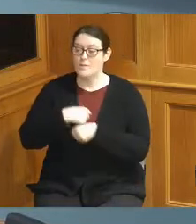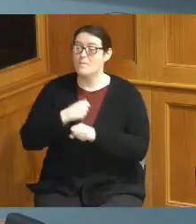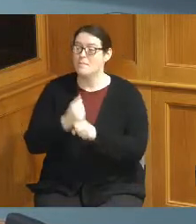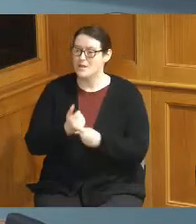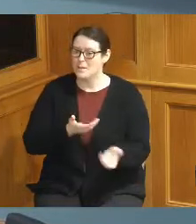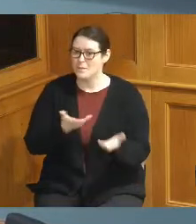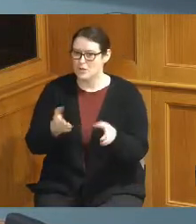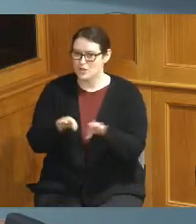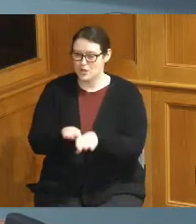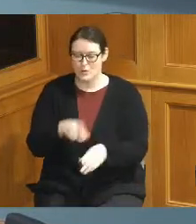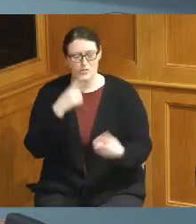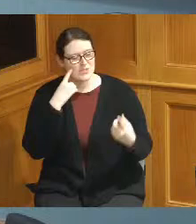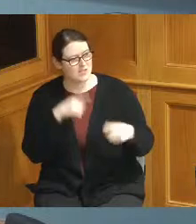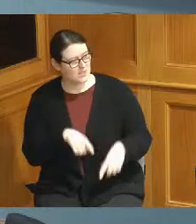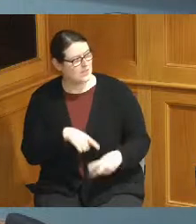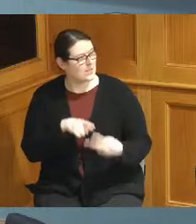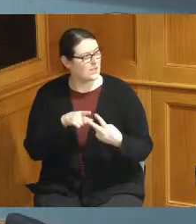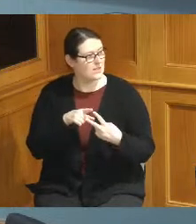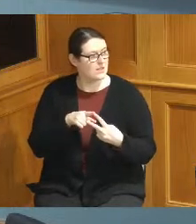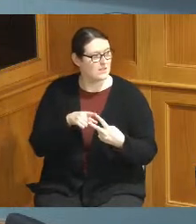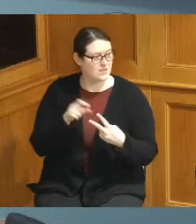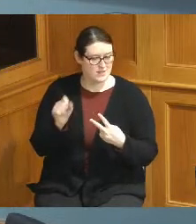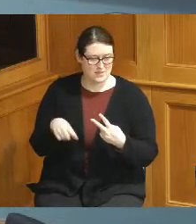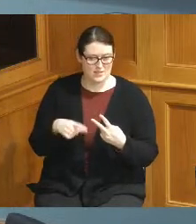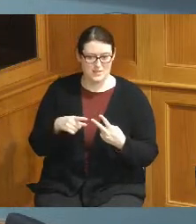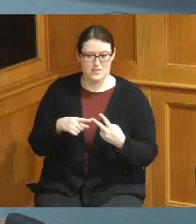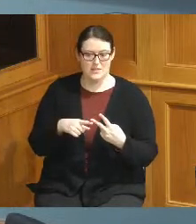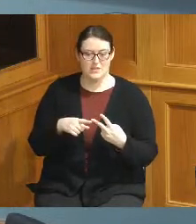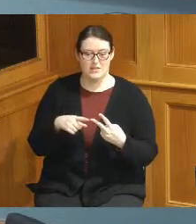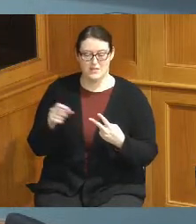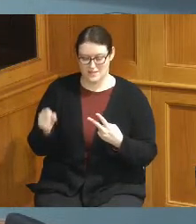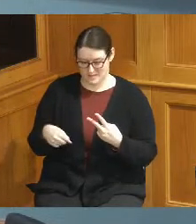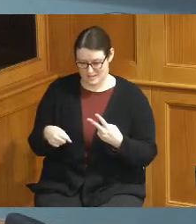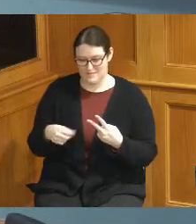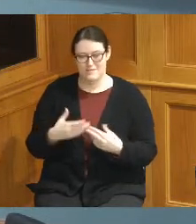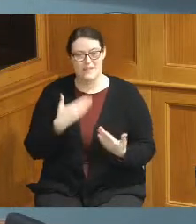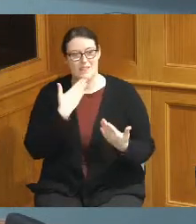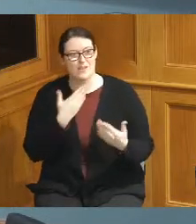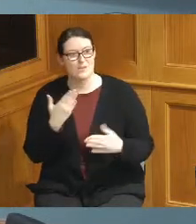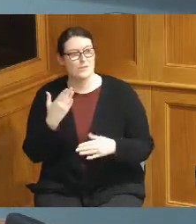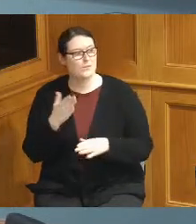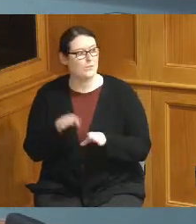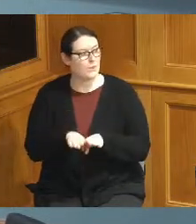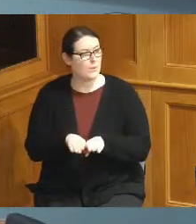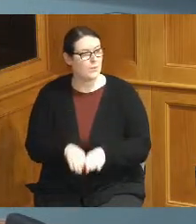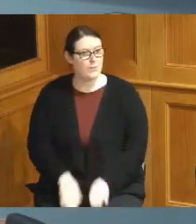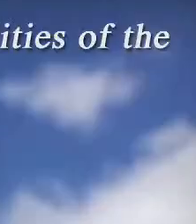to adjourn. Second. Commissioner Dreehouse? Yes. Commissioner Summer Dumas? Yes. Thank you.